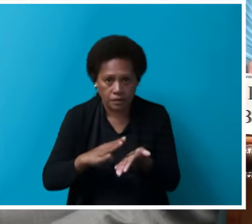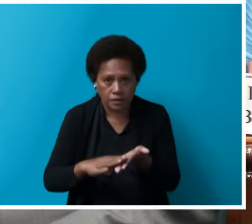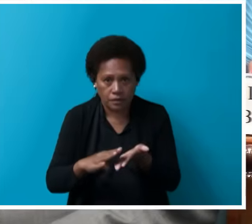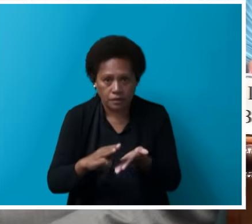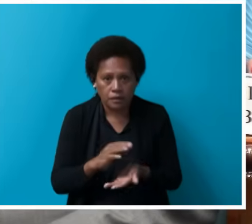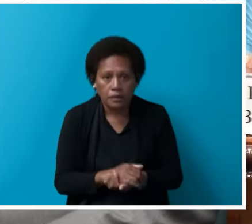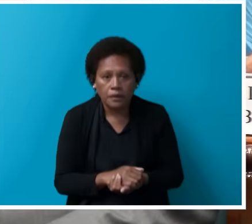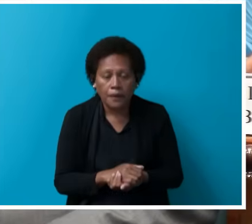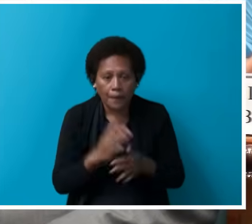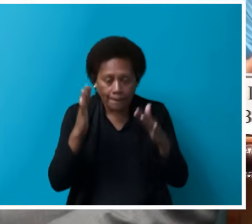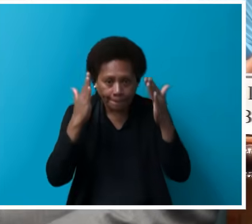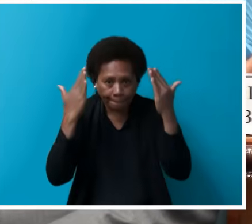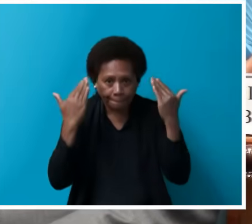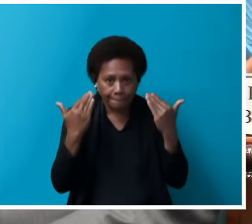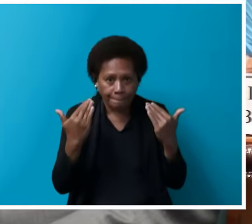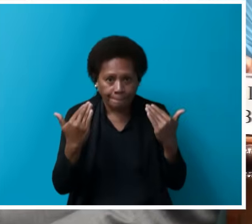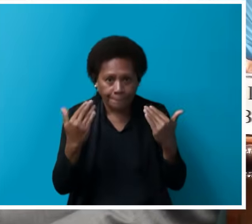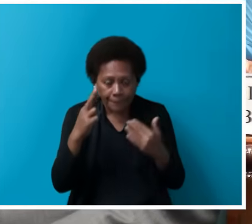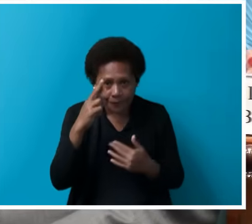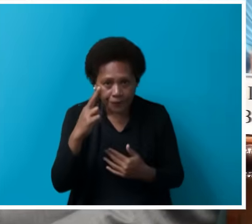Mr. Speaker, I hope that